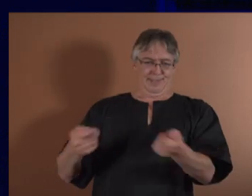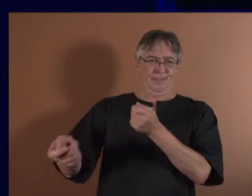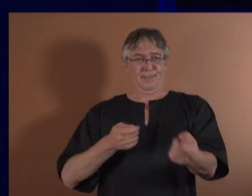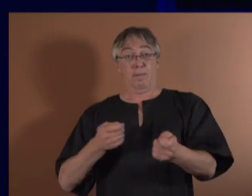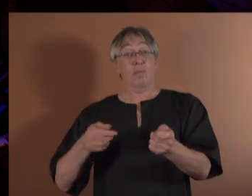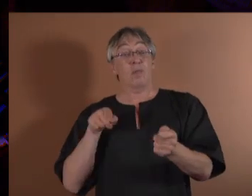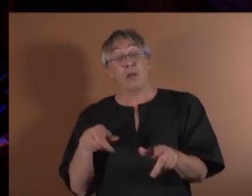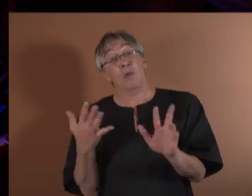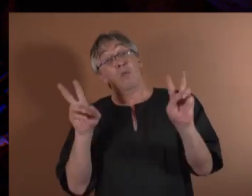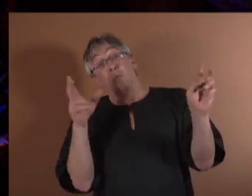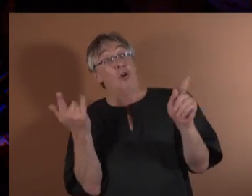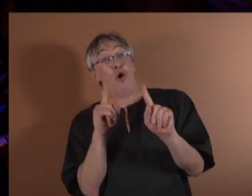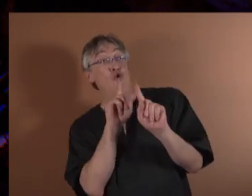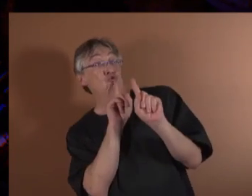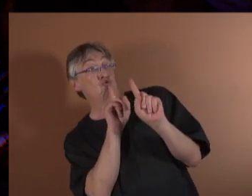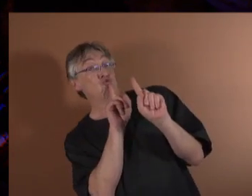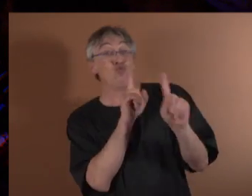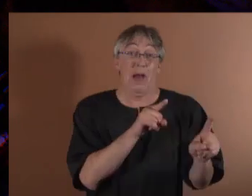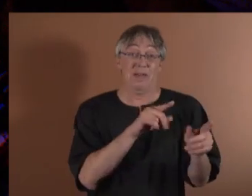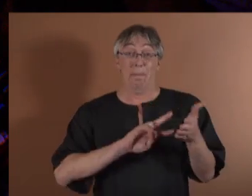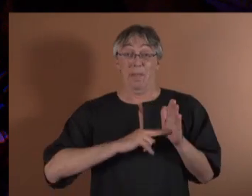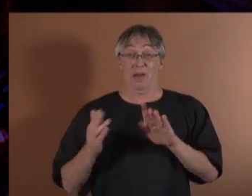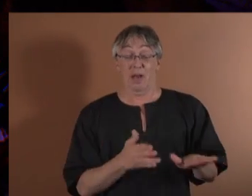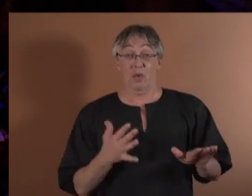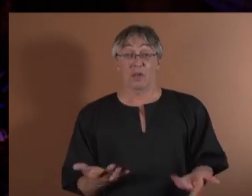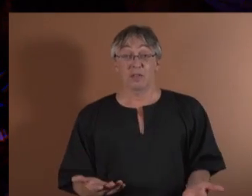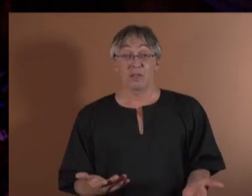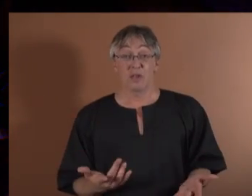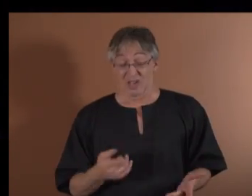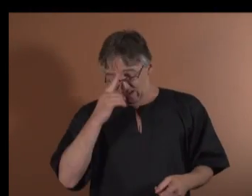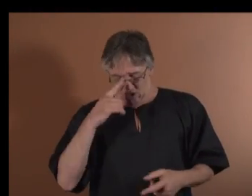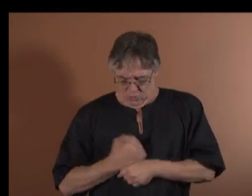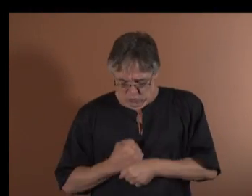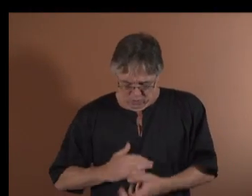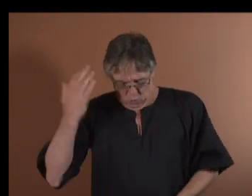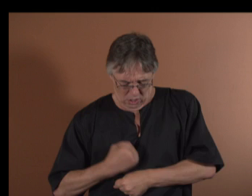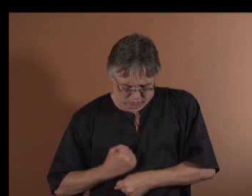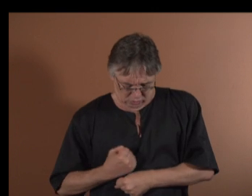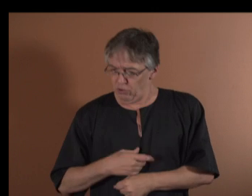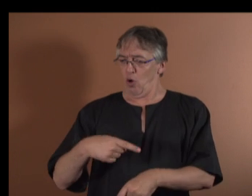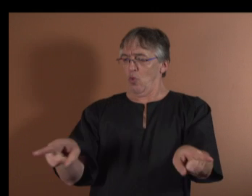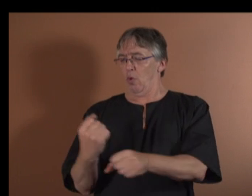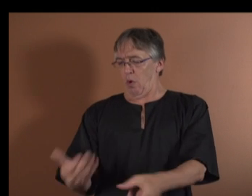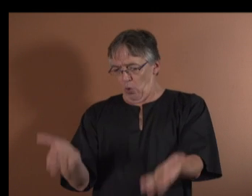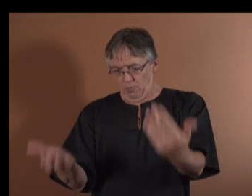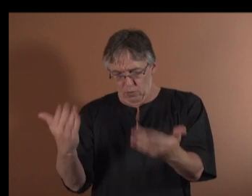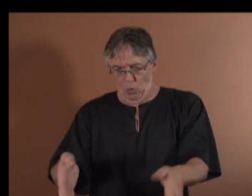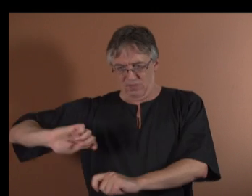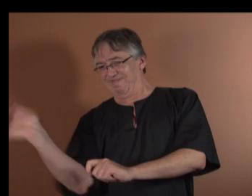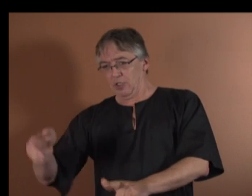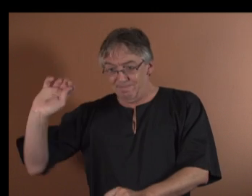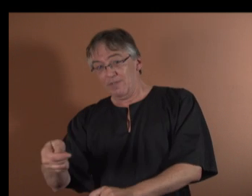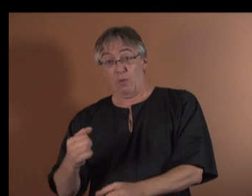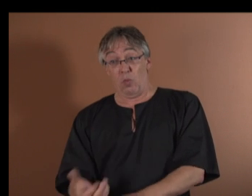reactive planning model. What's that? First approach, let's get busy, work harder, more people, overtime. Then you get busy, burned out, stressed